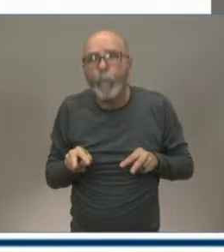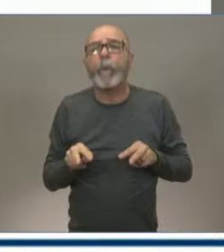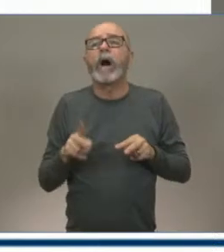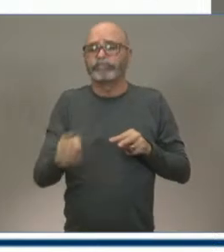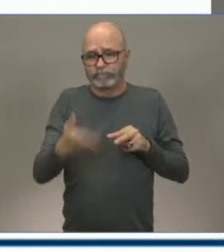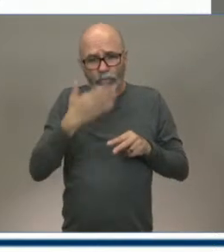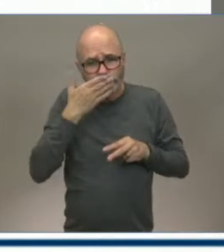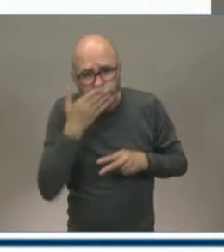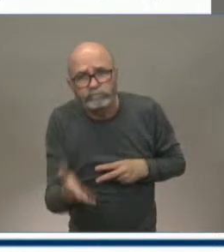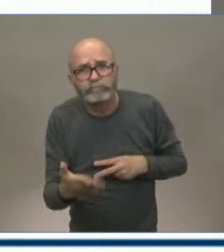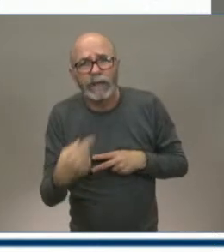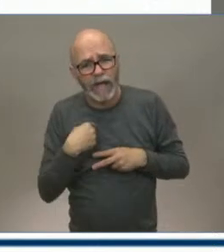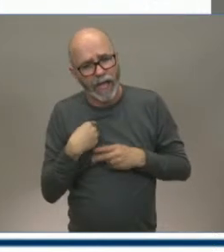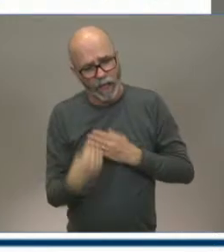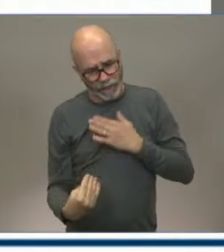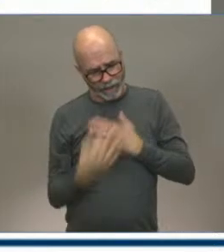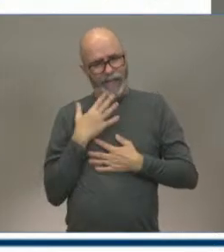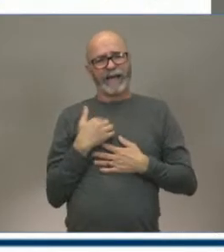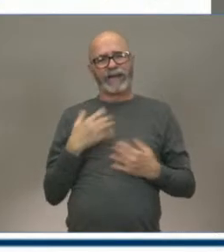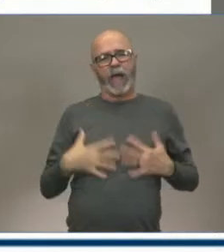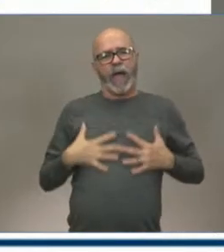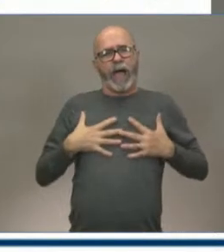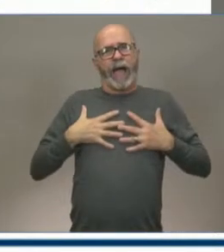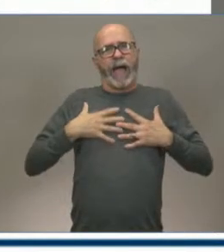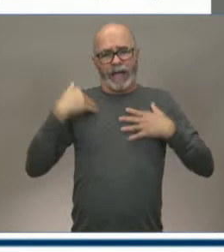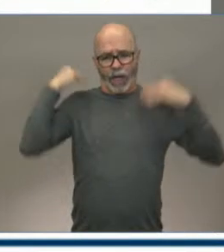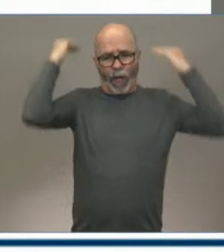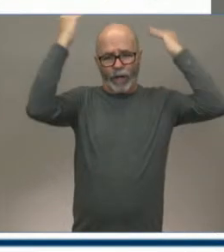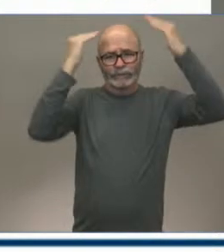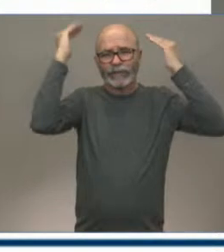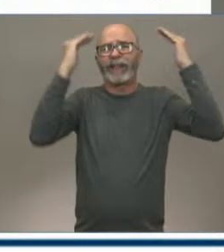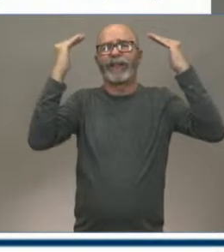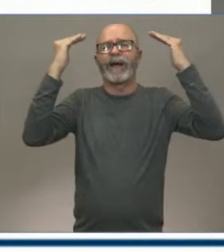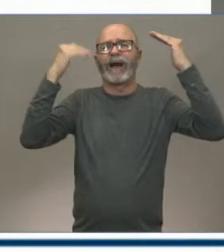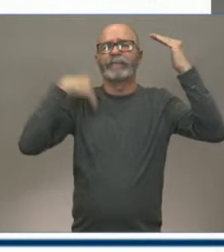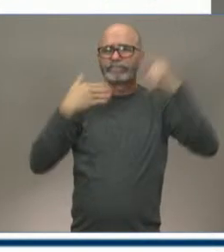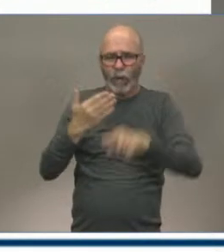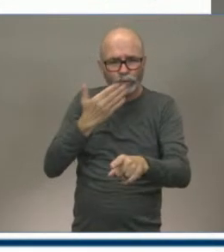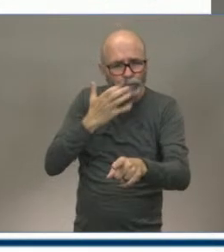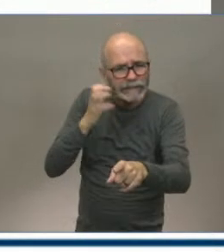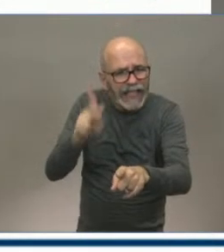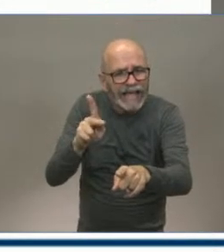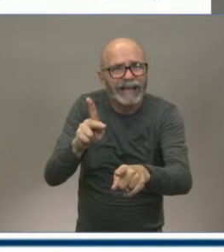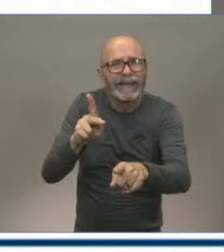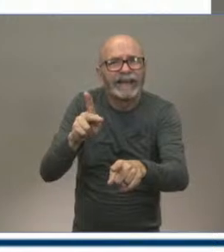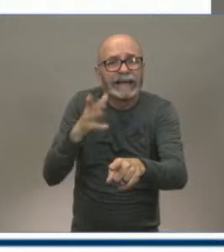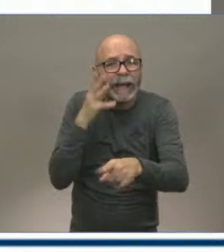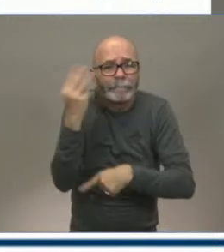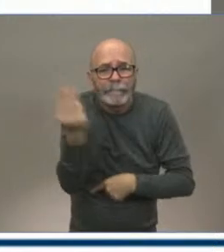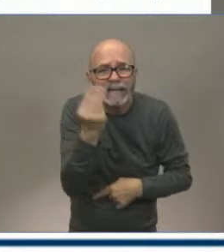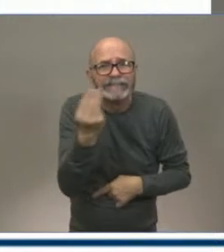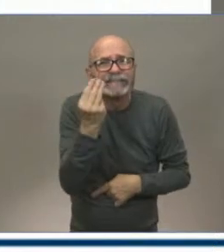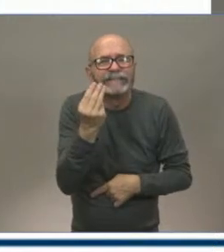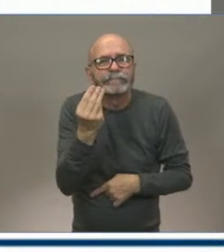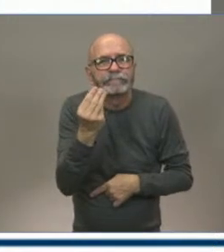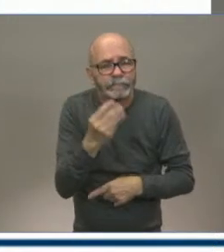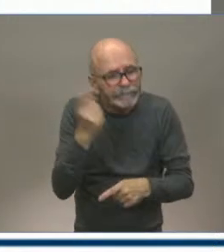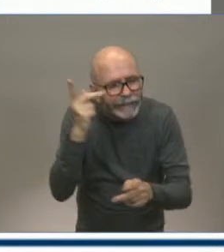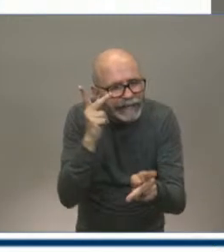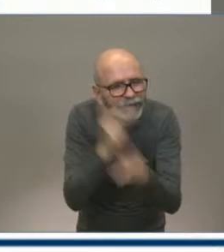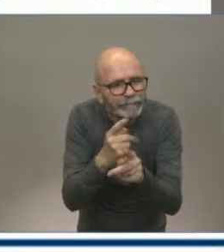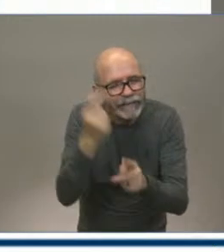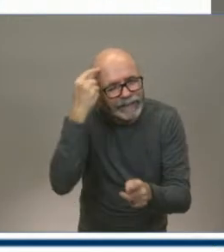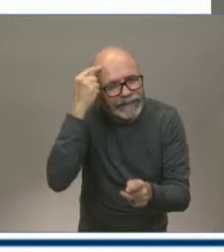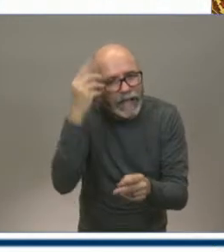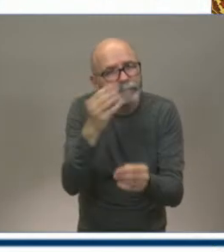good luck on Monday when you head back to the classroom. Be safe, be smart, and be kind to one another. Premier.